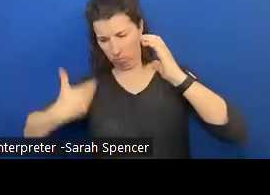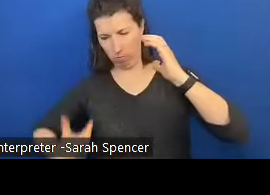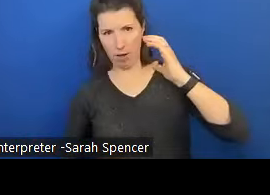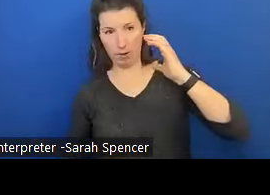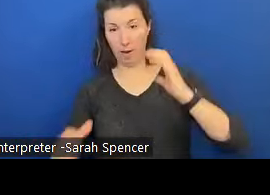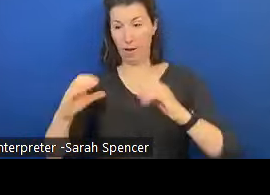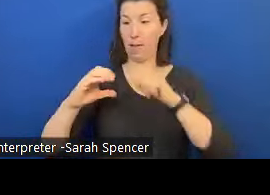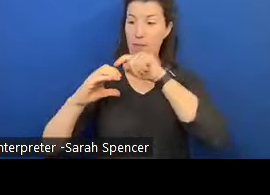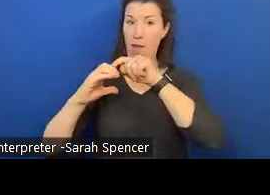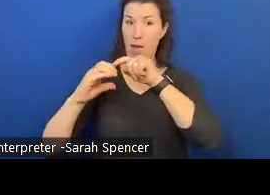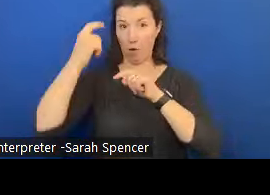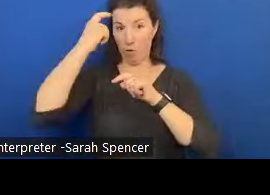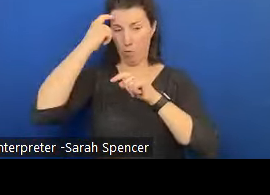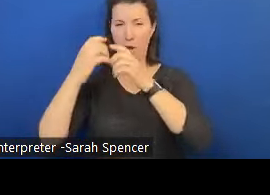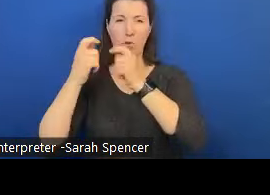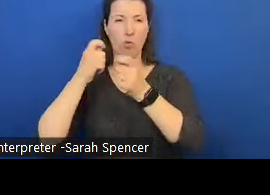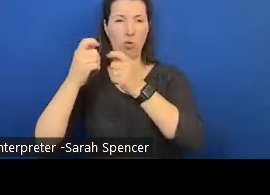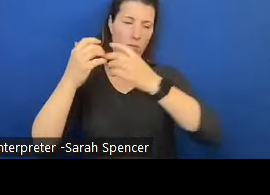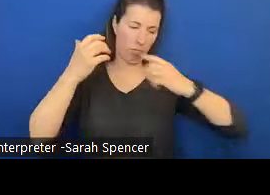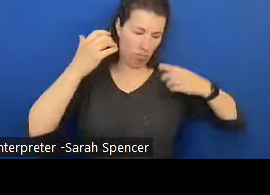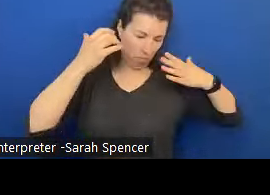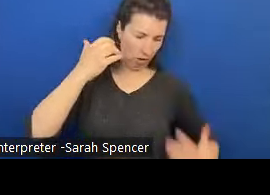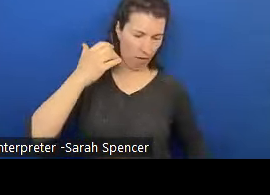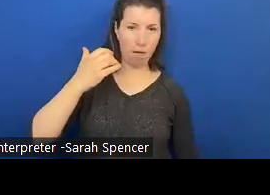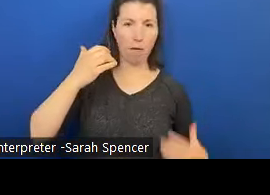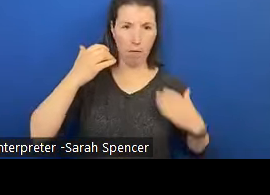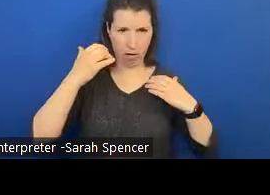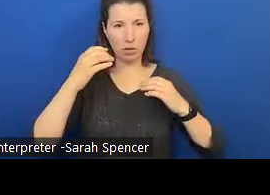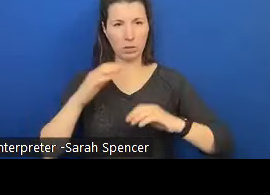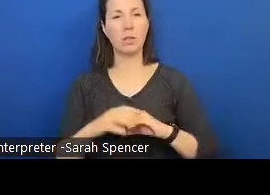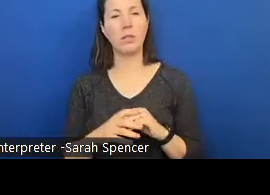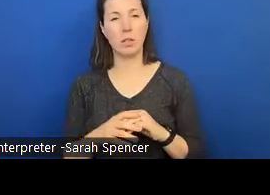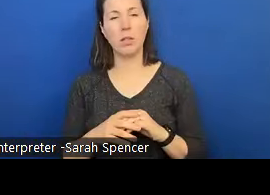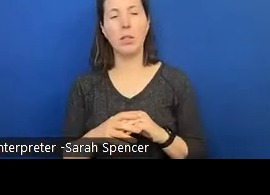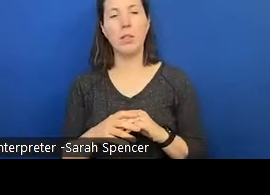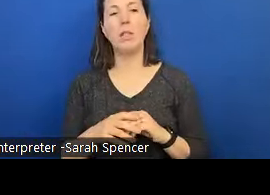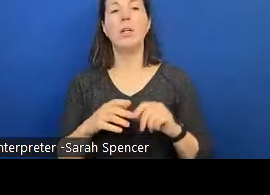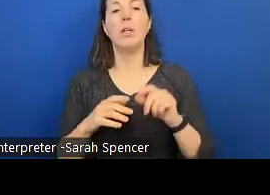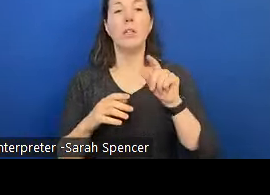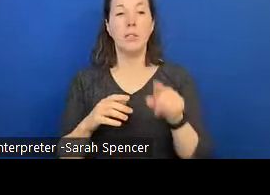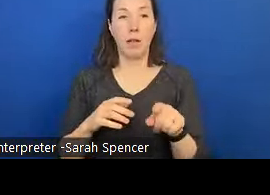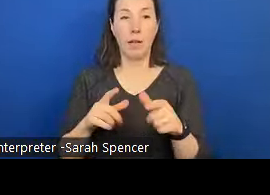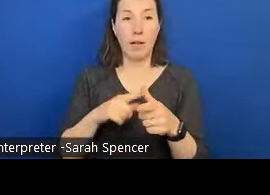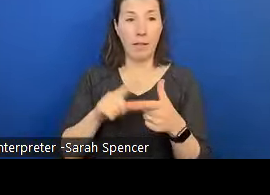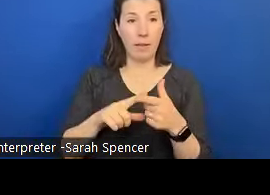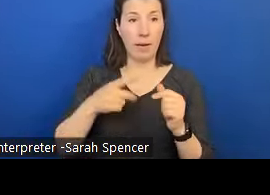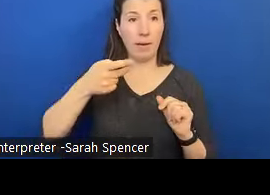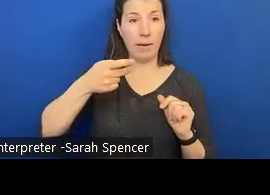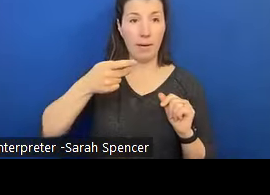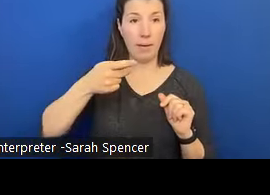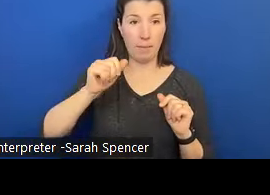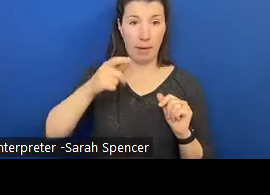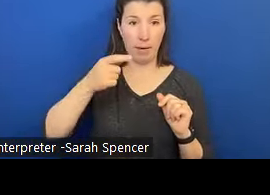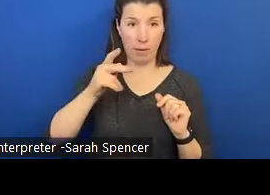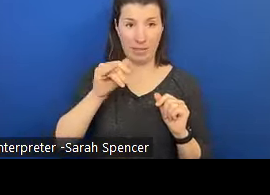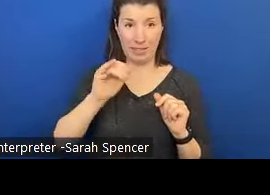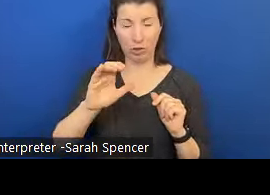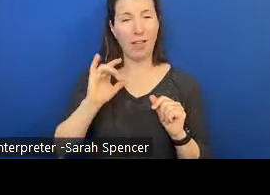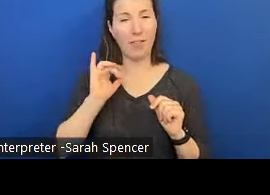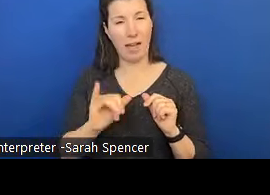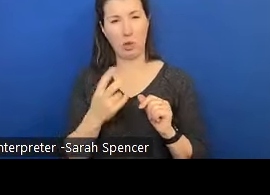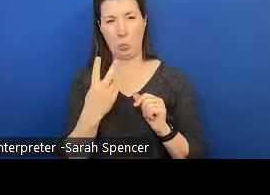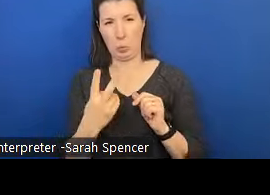This is called diplegia. So just two limbs are involved. And so this is just the legs. This is common